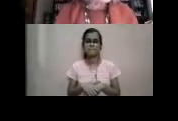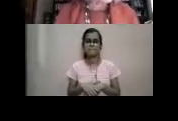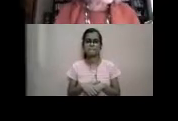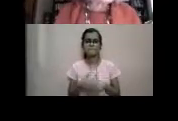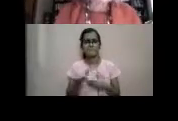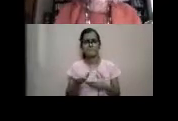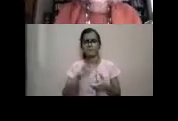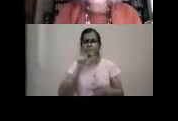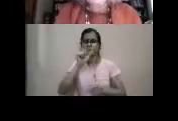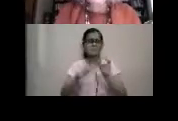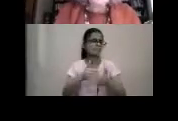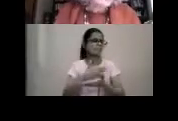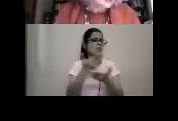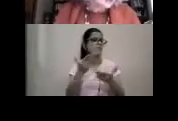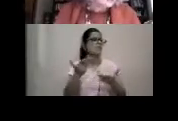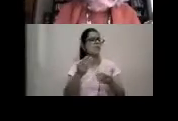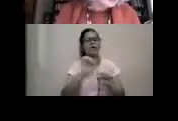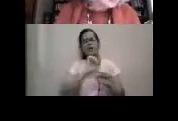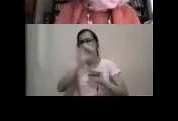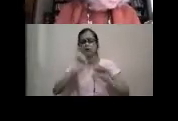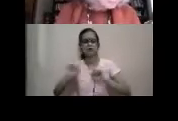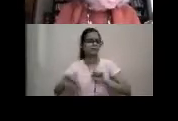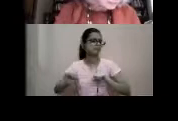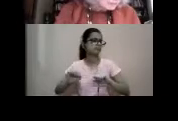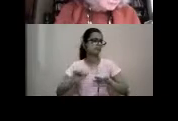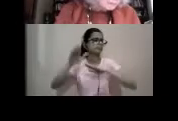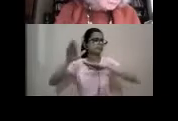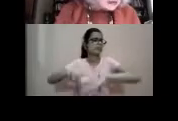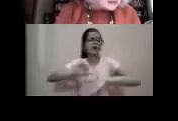inevitable dependent is the child.